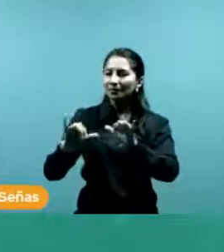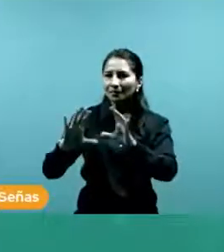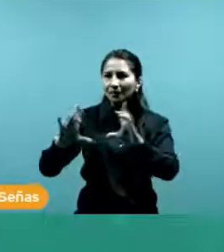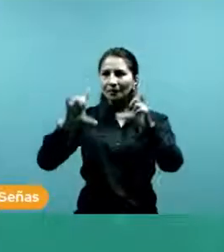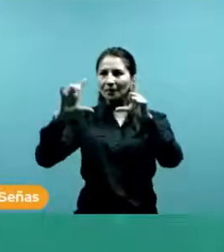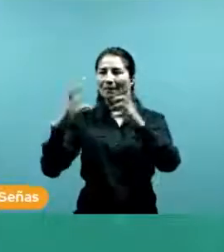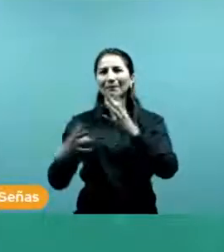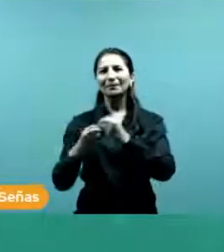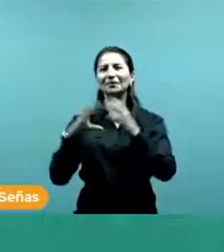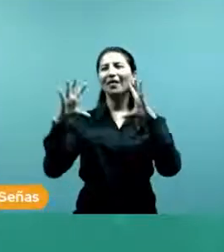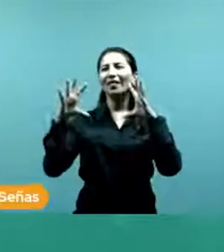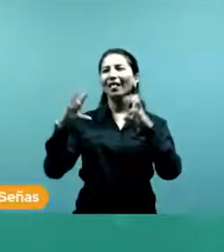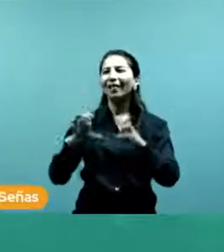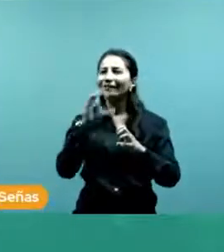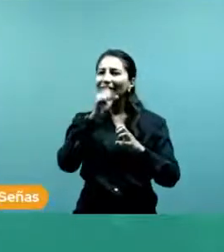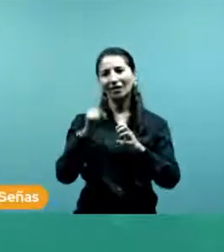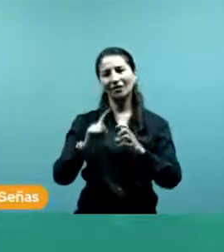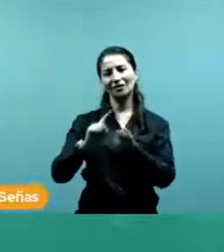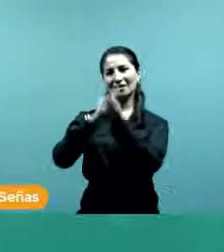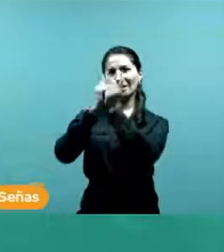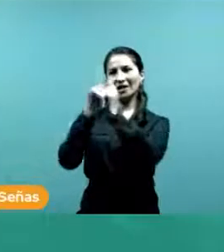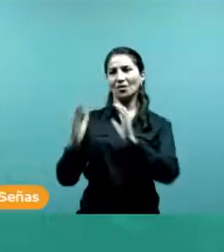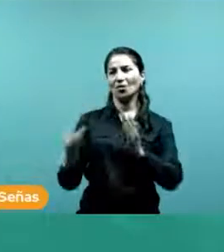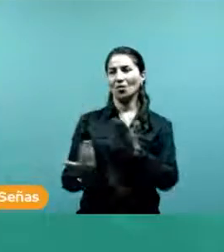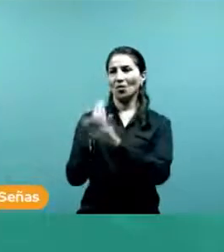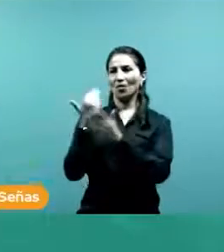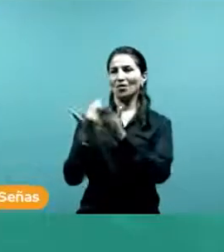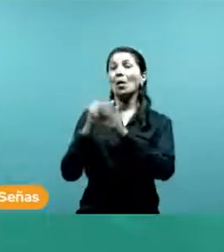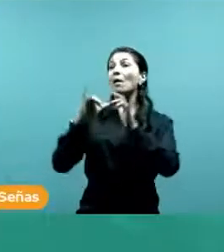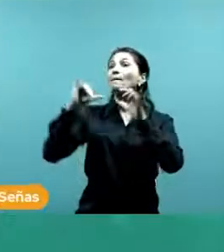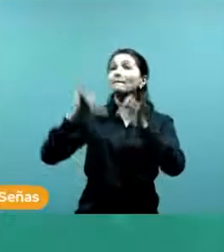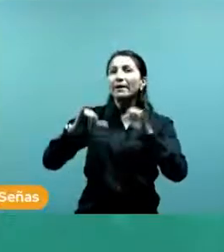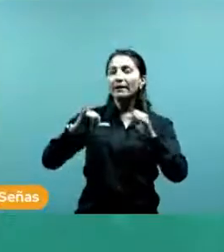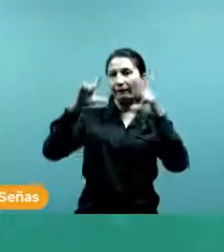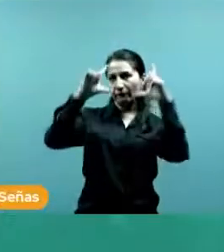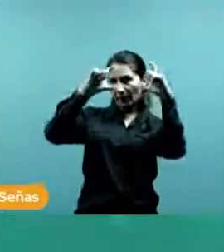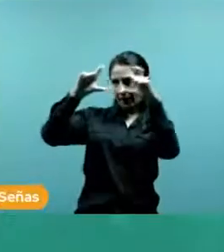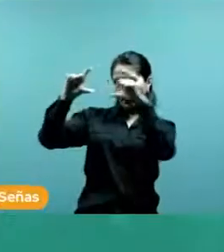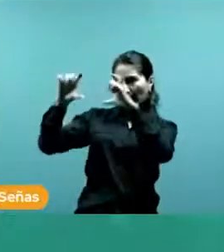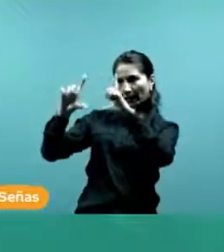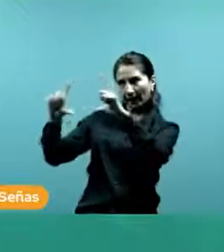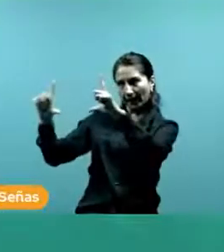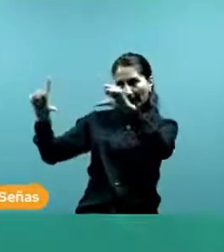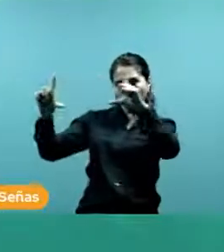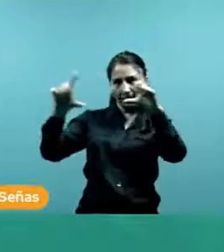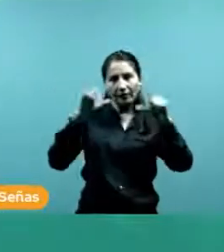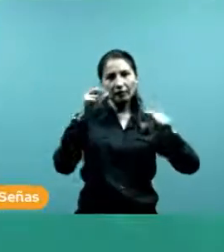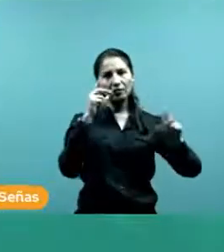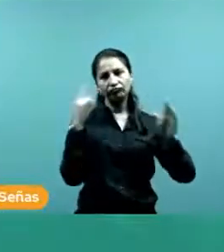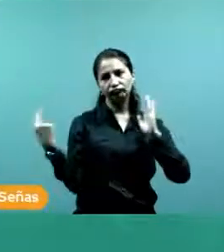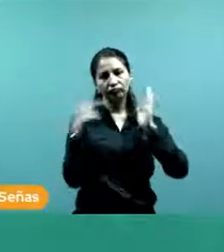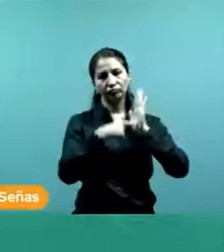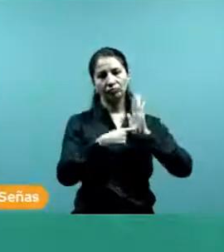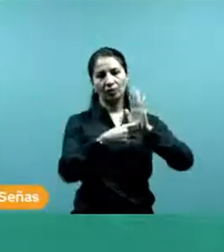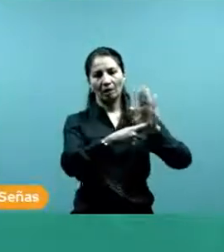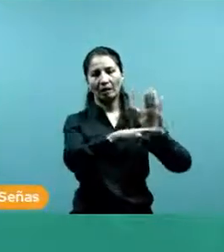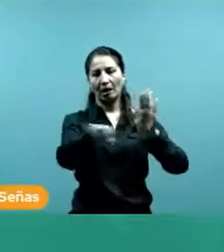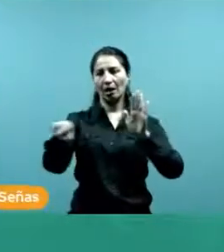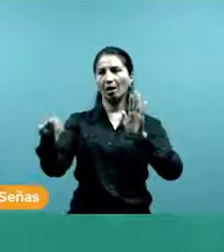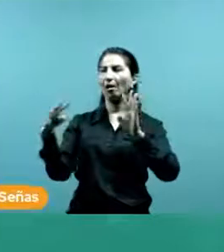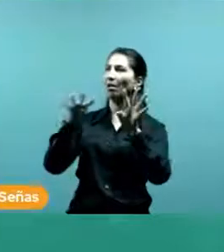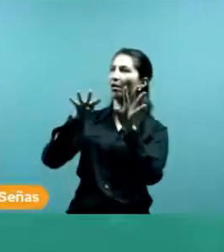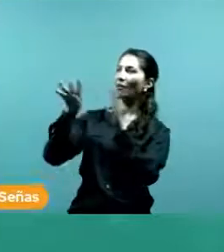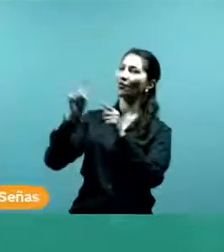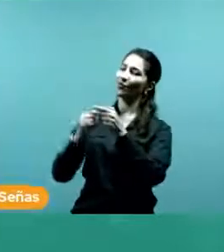update estuvieron. It in the modern way of display and we want to mostrar de una forma